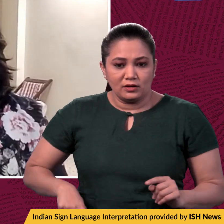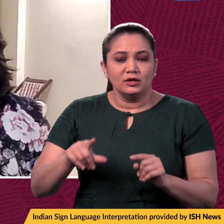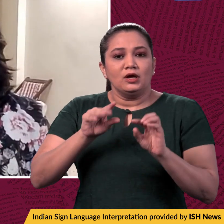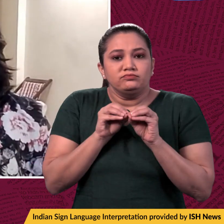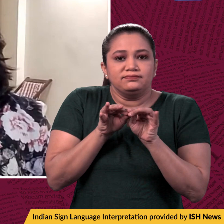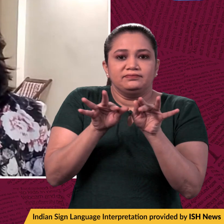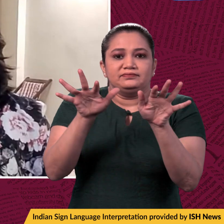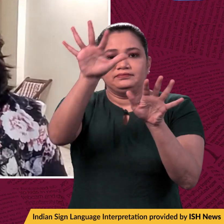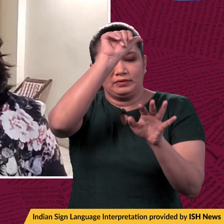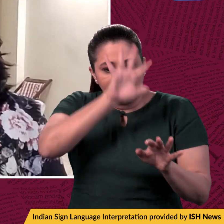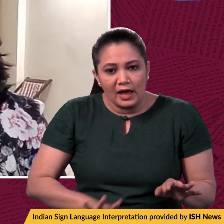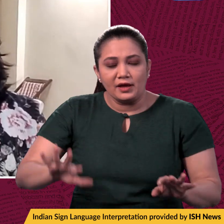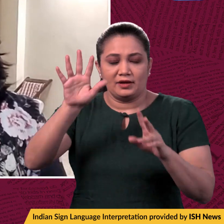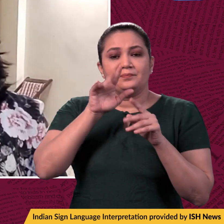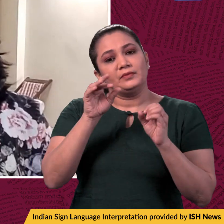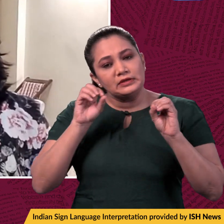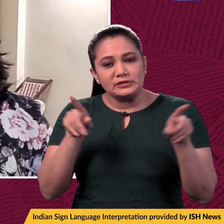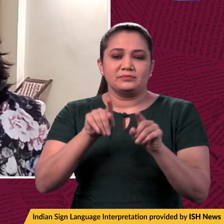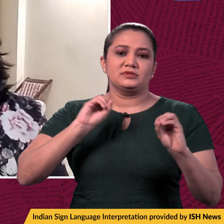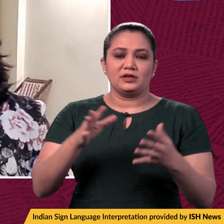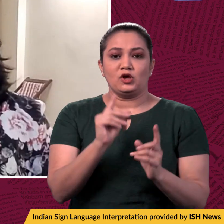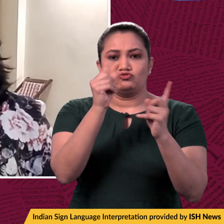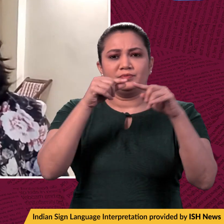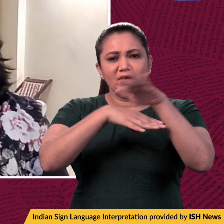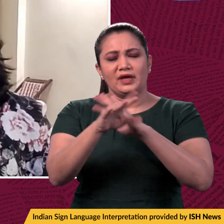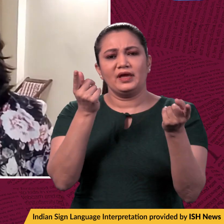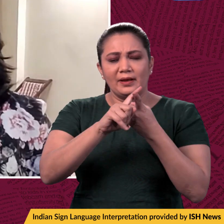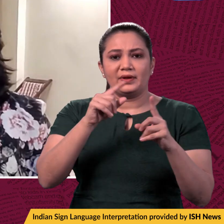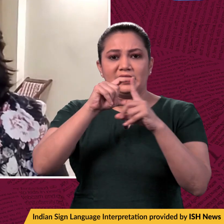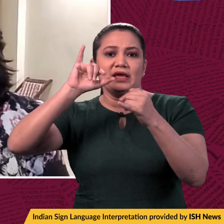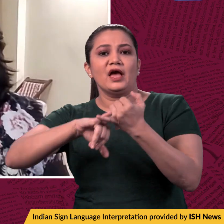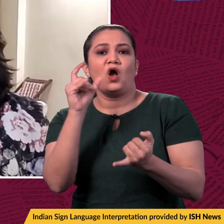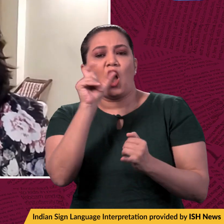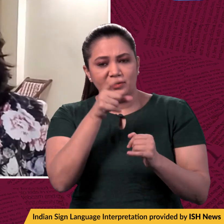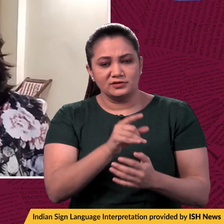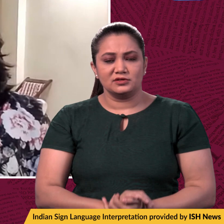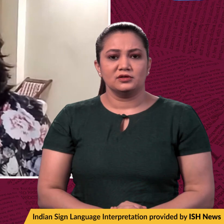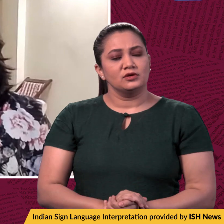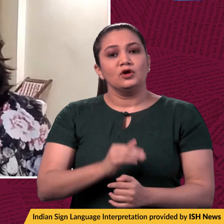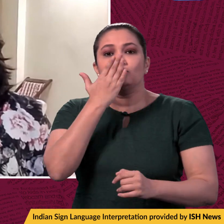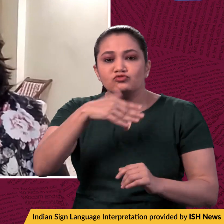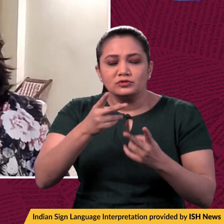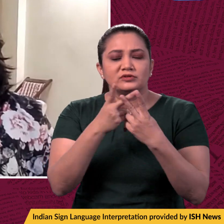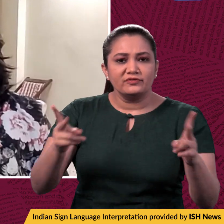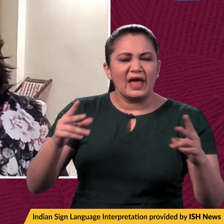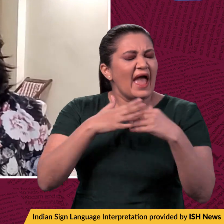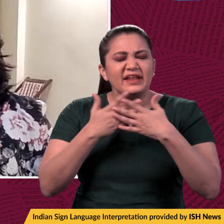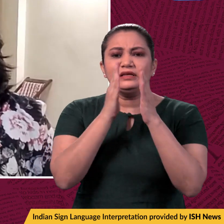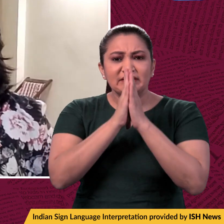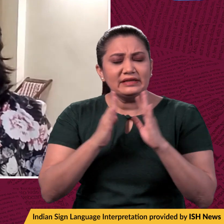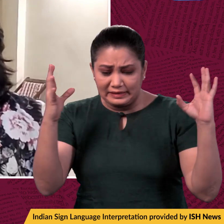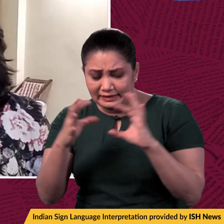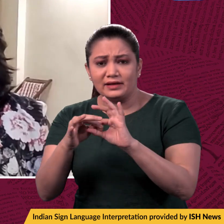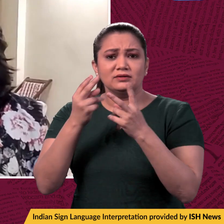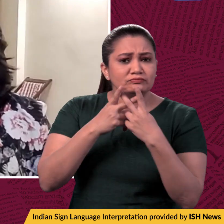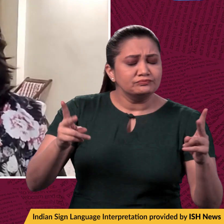several other states as well. A college in Uttar Pradesh's Aligarh district, DS College, has banned its students from wearing